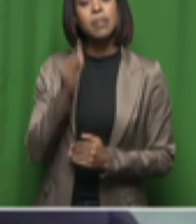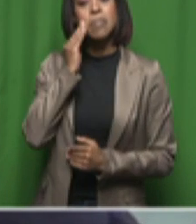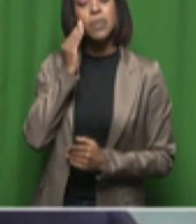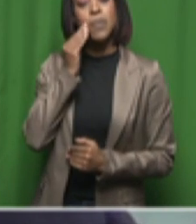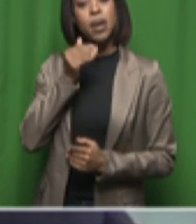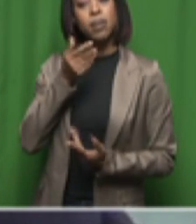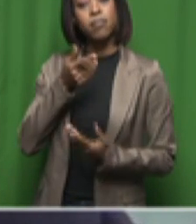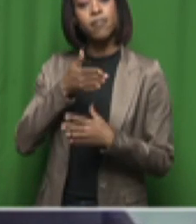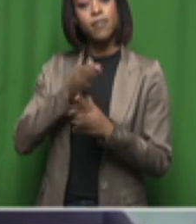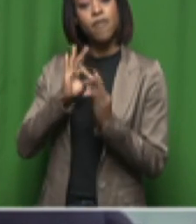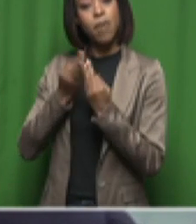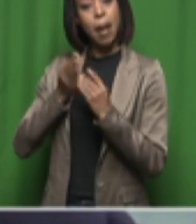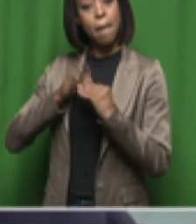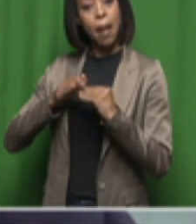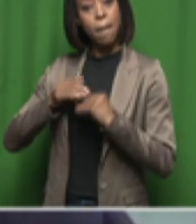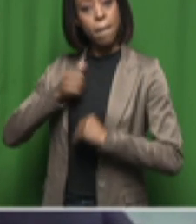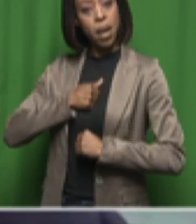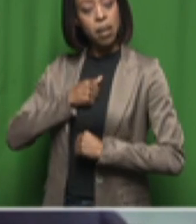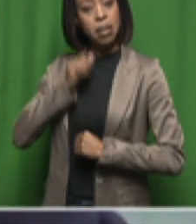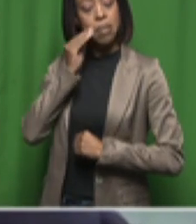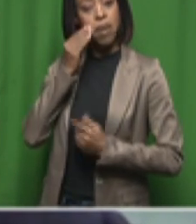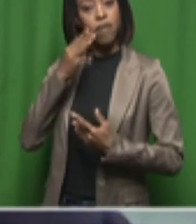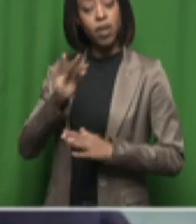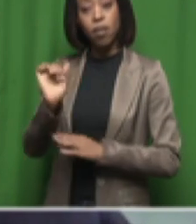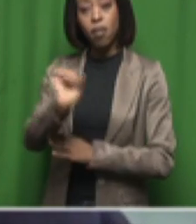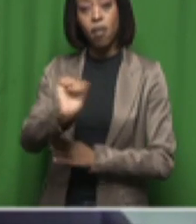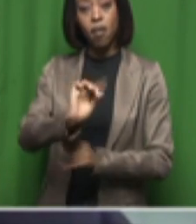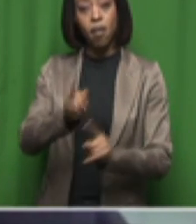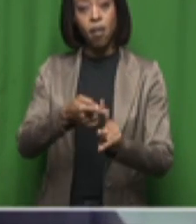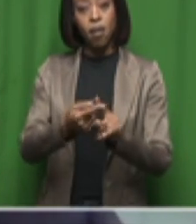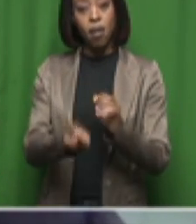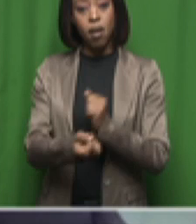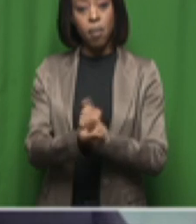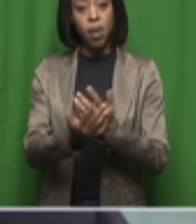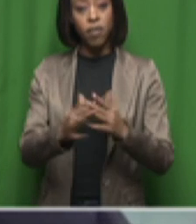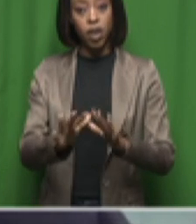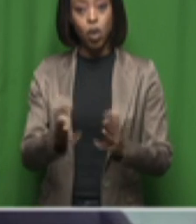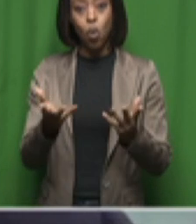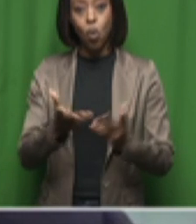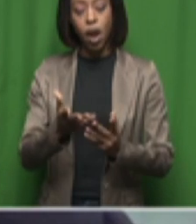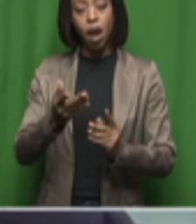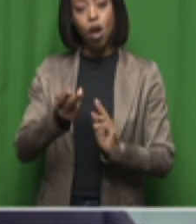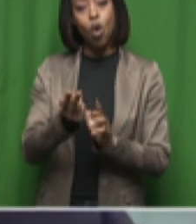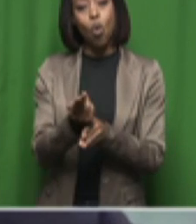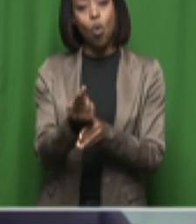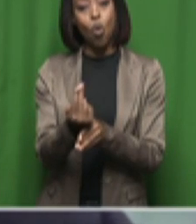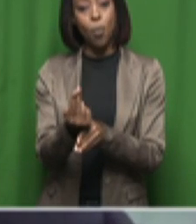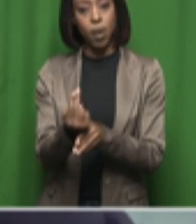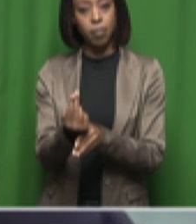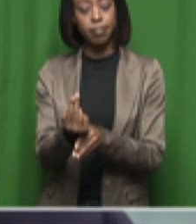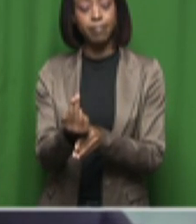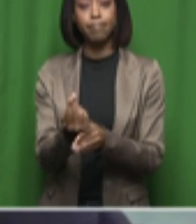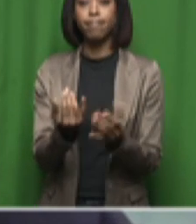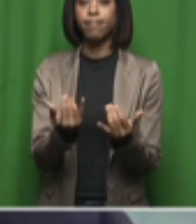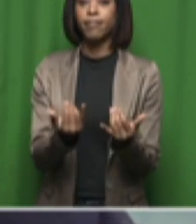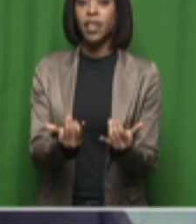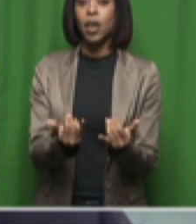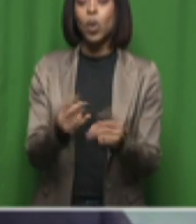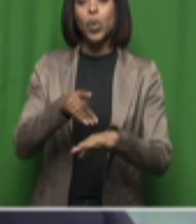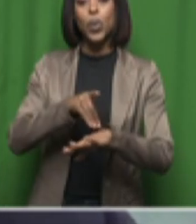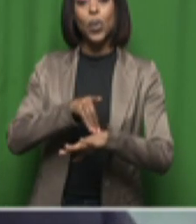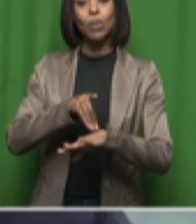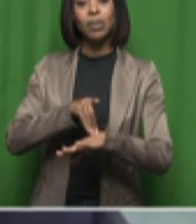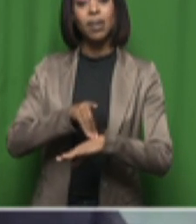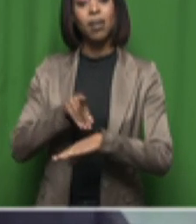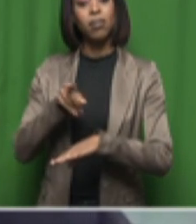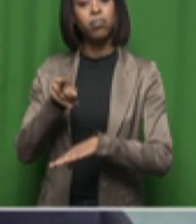a relative of mine was involved in a car accident in an e-hailer. And there happened to be a